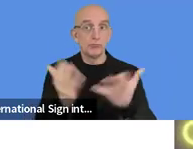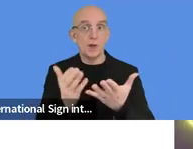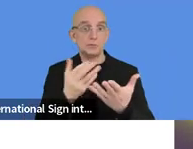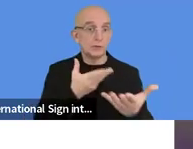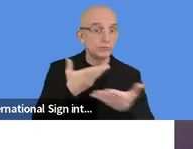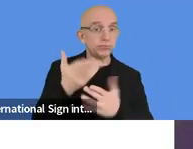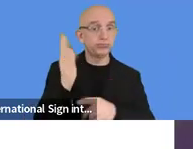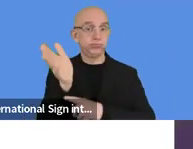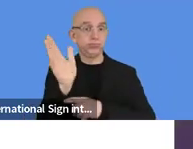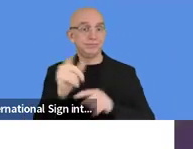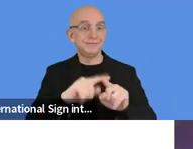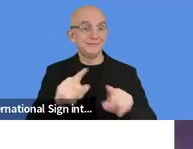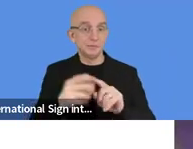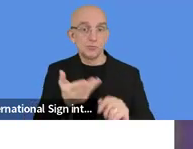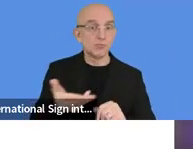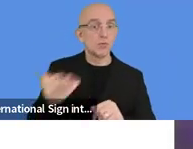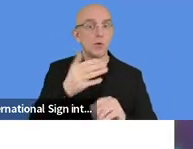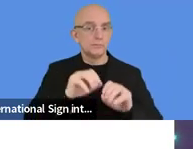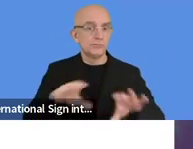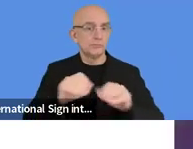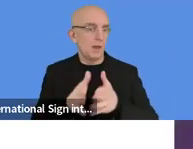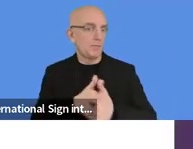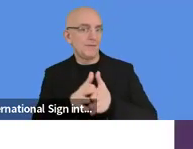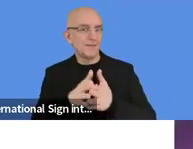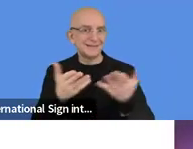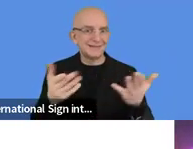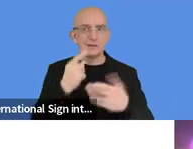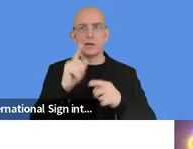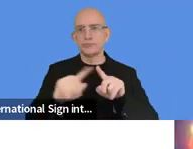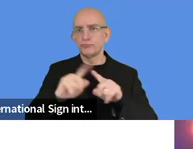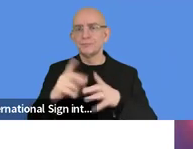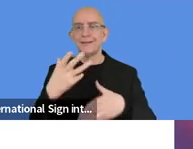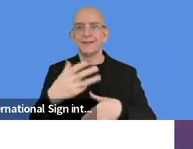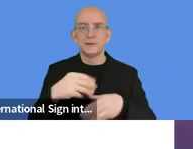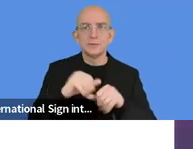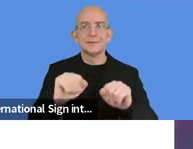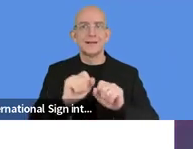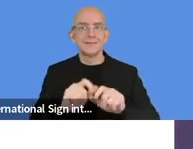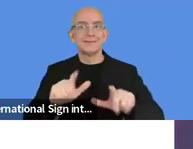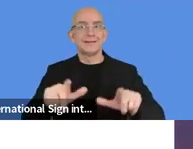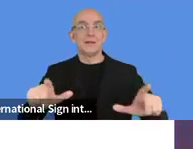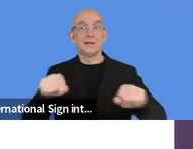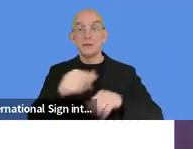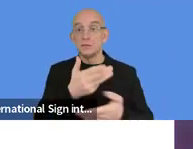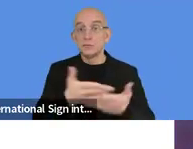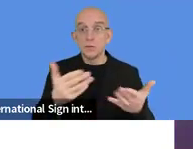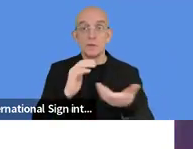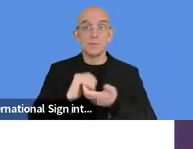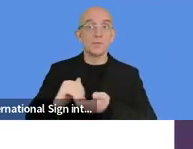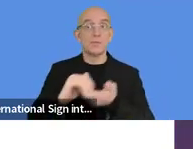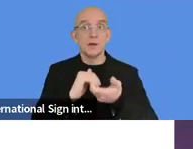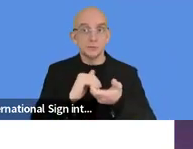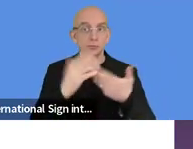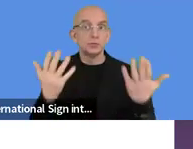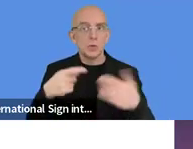as the lead for the Scaling Solutions program that's brought to you by all the partners I mentioned earlier. And I think a lot of us